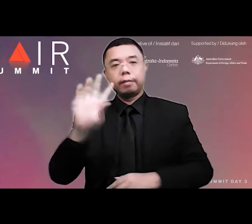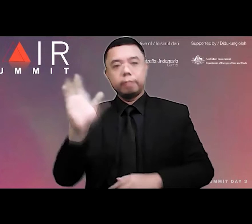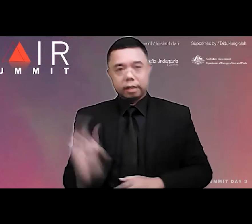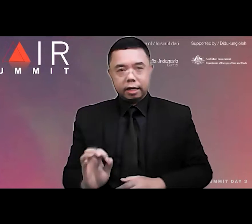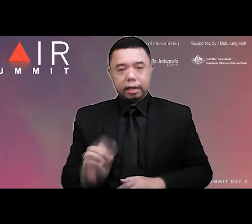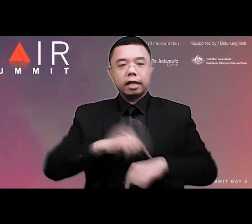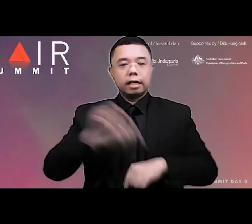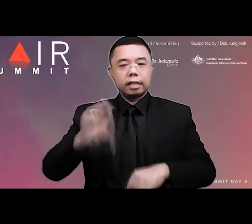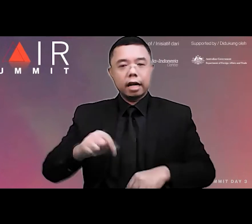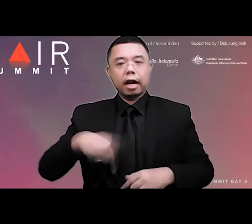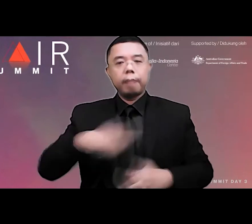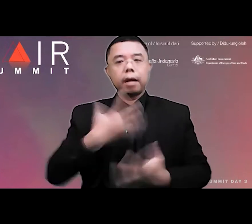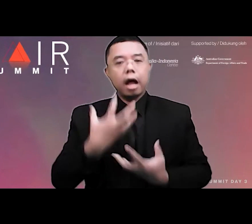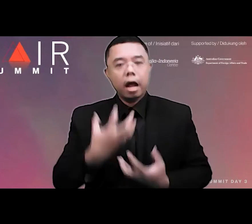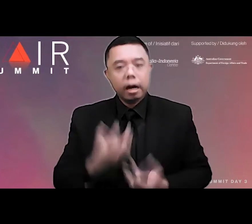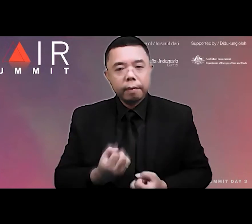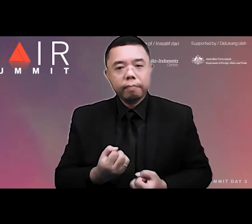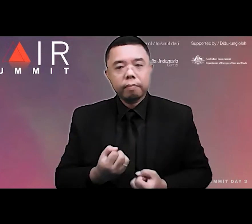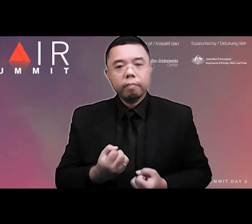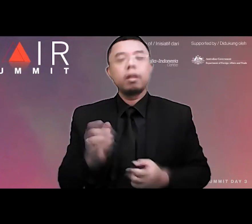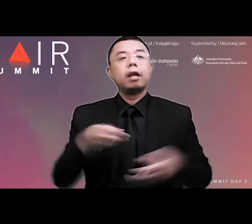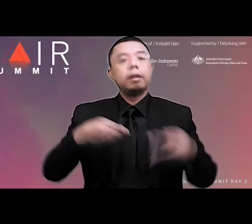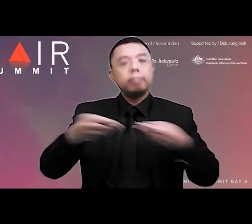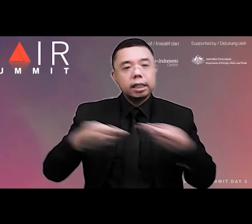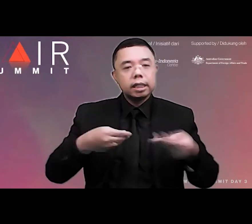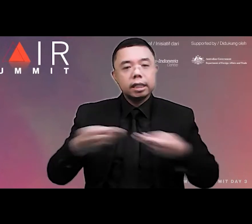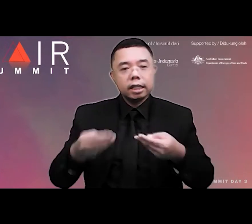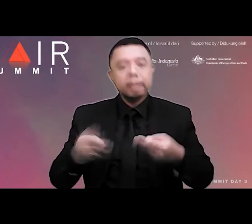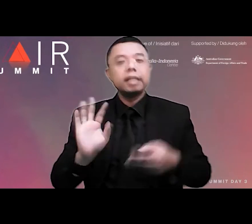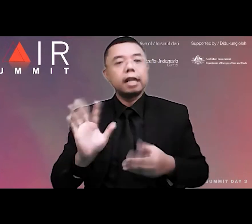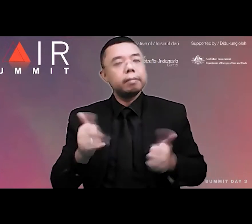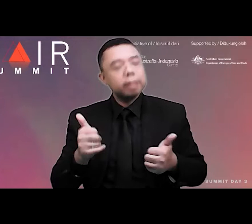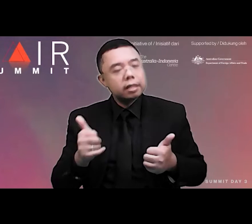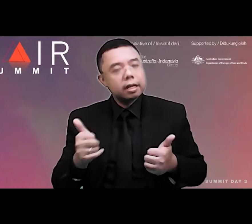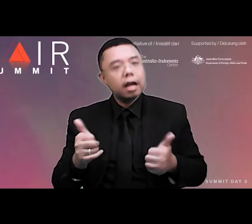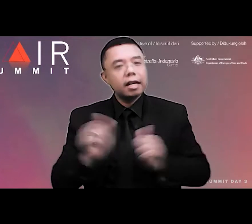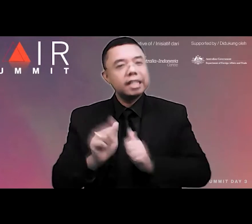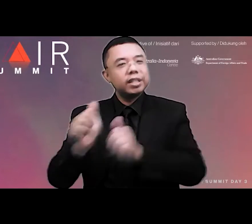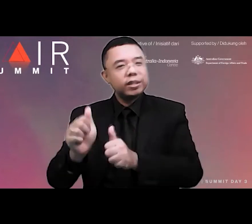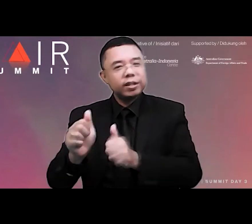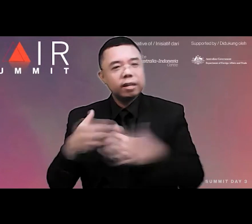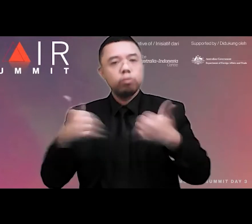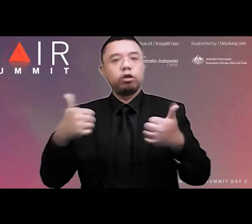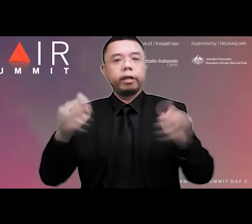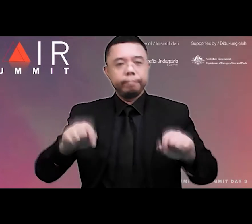will follow to recover. Several sectors such as